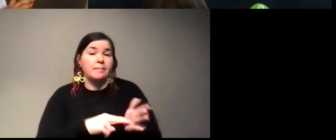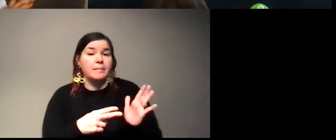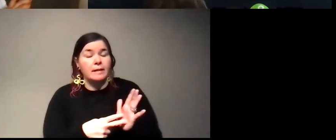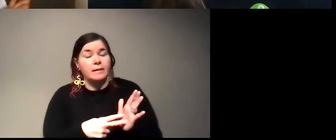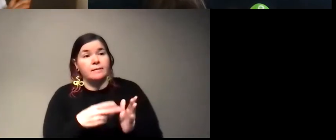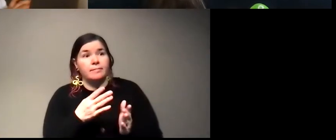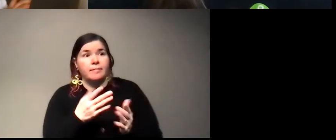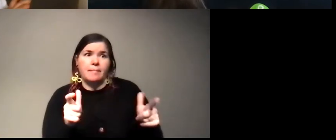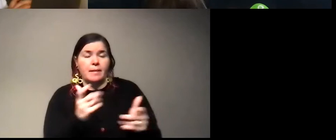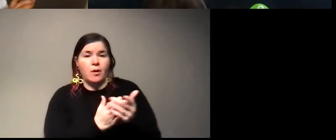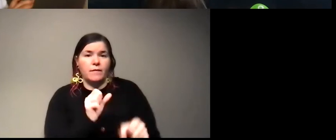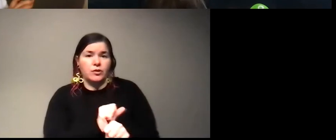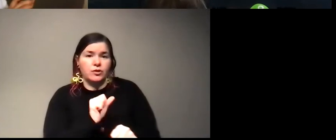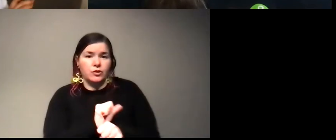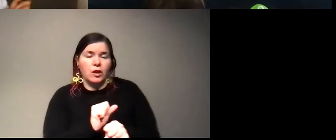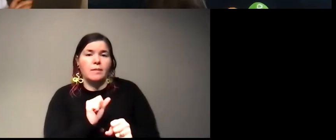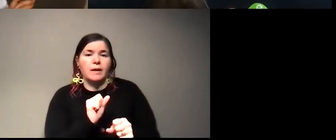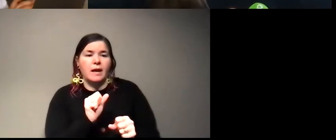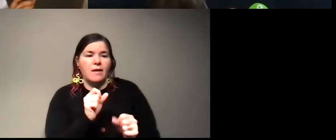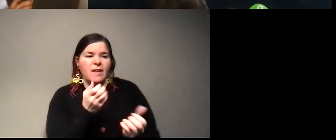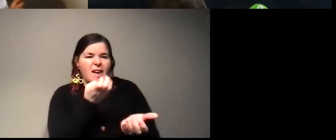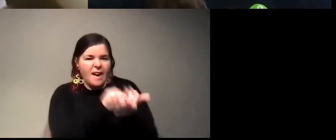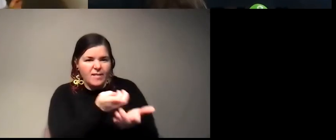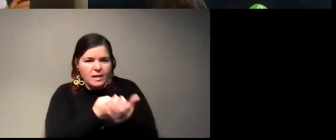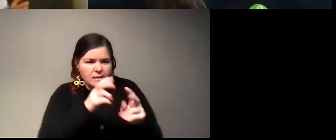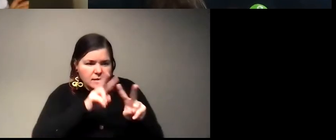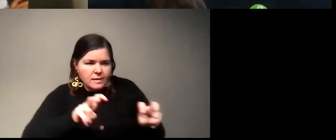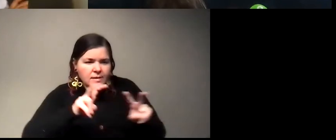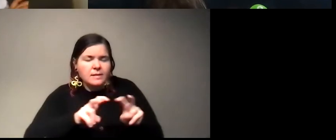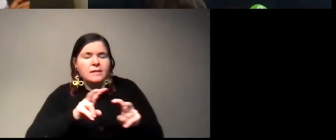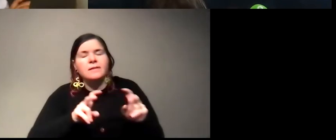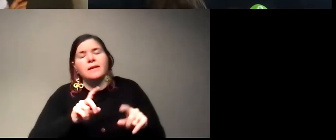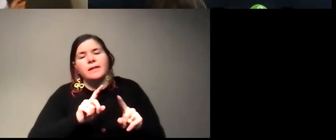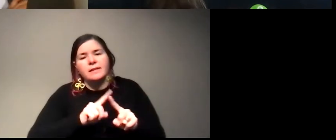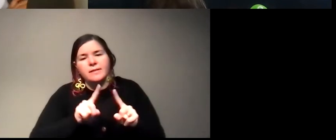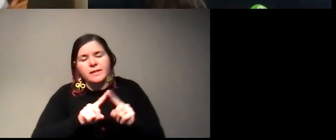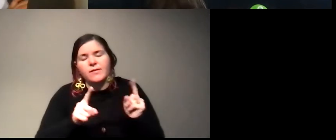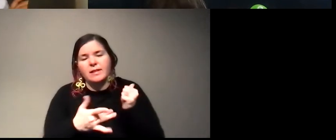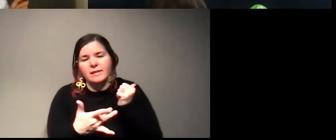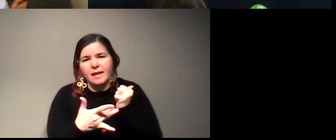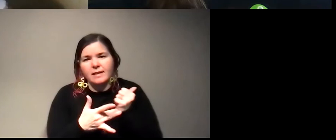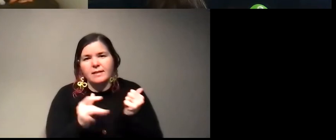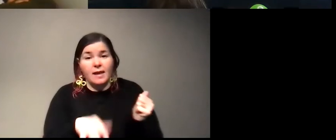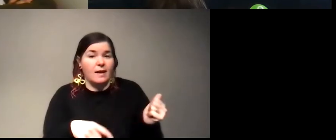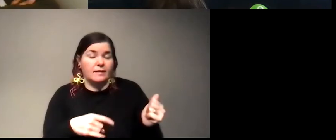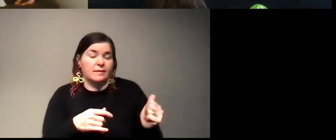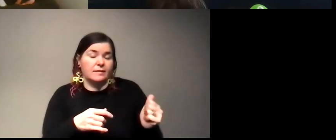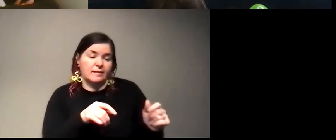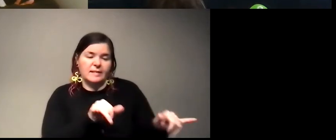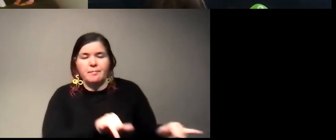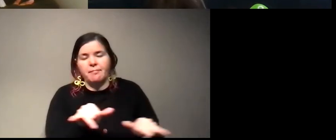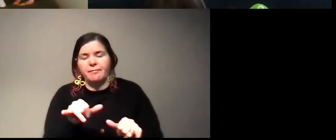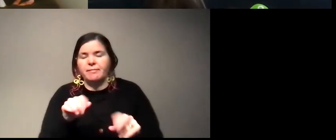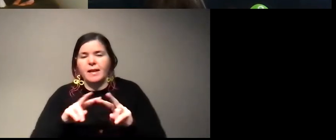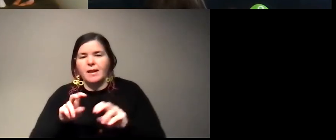of their job is characterizing evidence. And the way to do that is through lots of different instrumental techniques. So that's what I do as an analytical chemist.